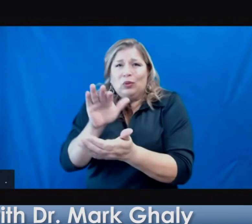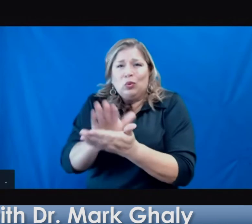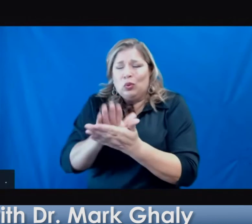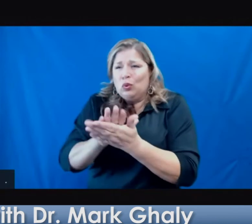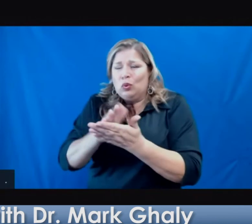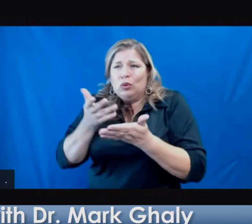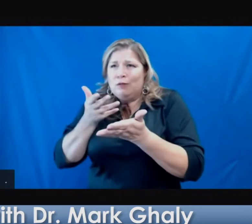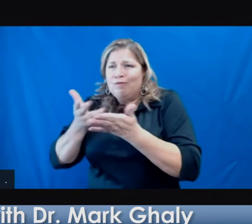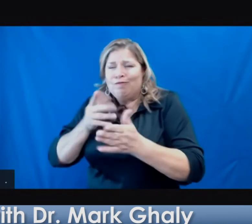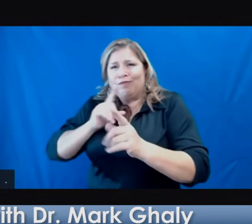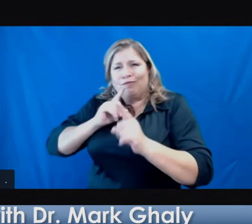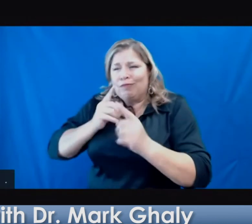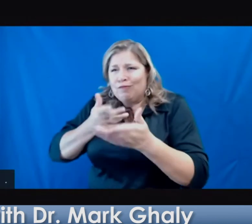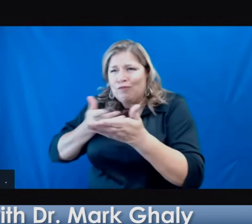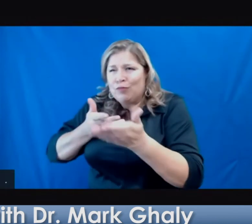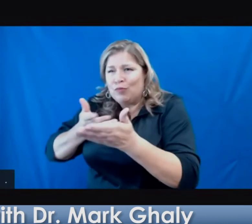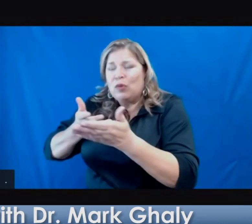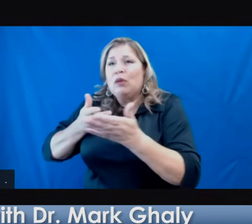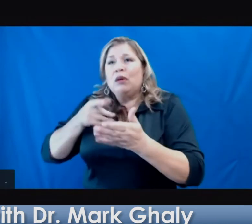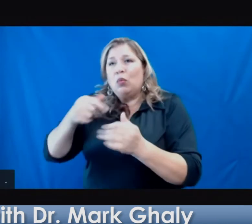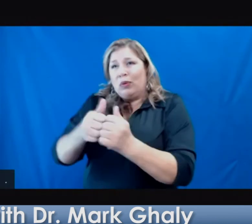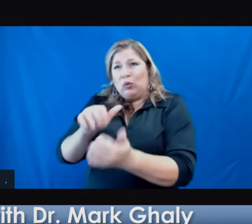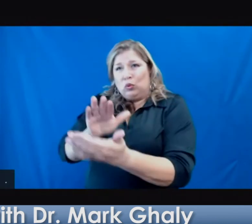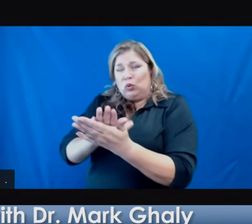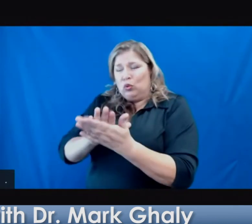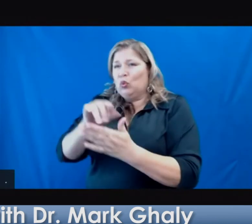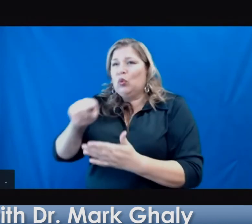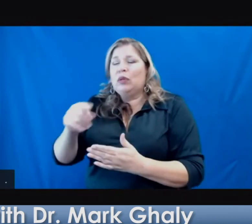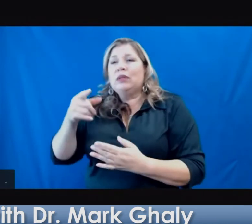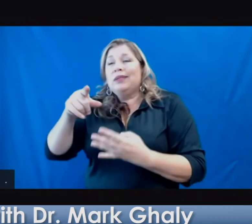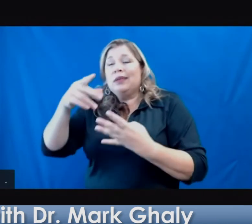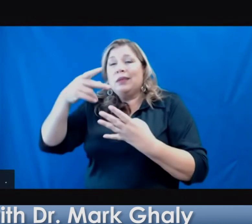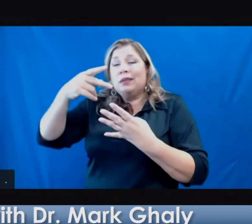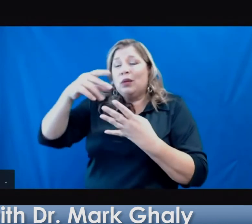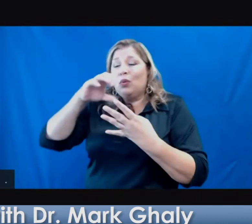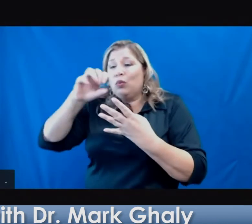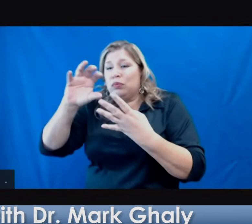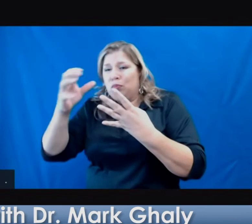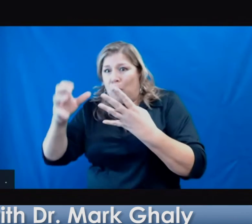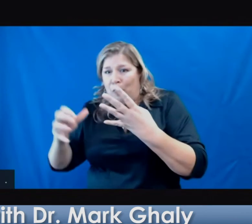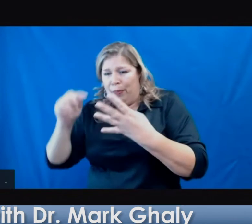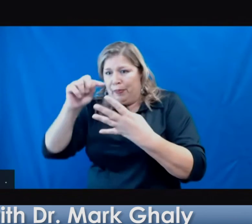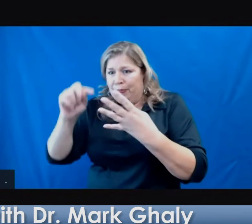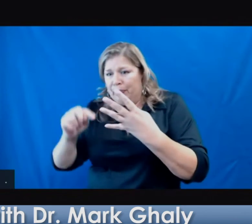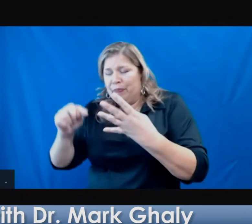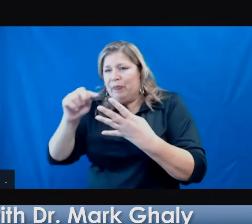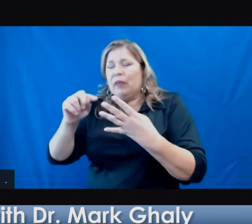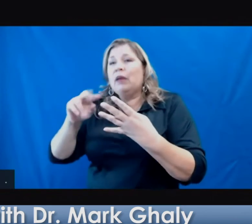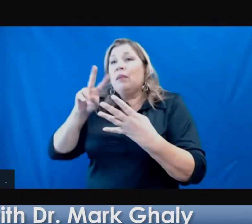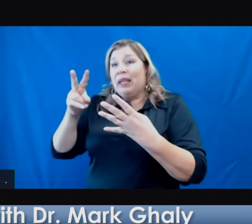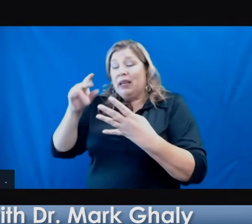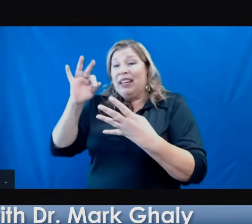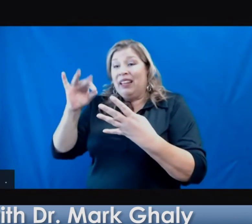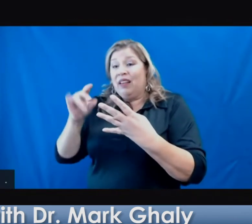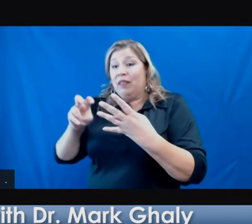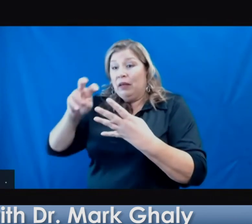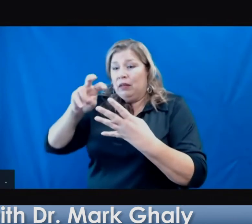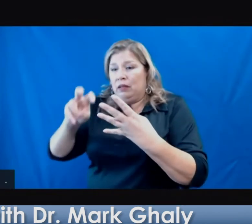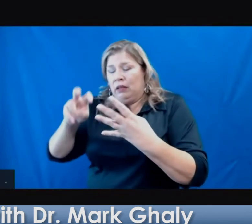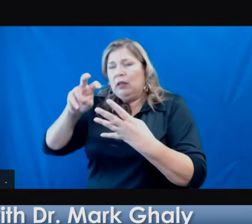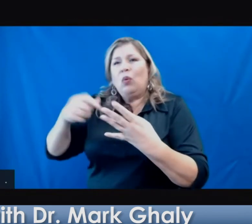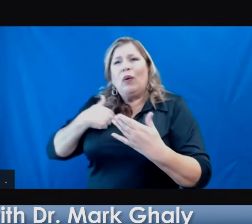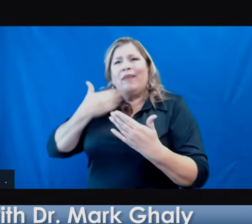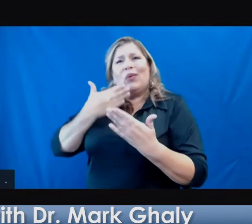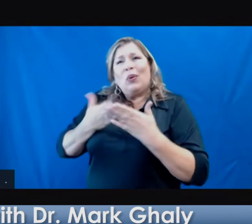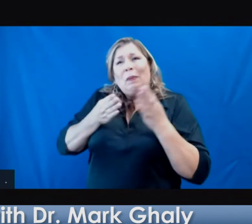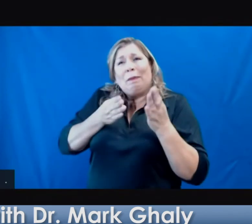place in red and yellow and orange and yellow tiers helped us formulate plans, create a